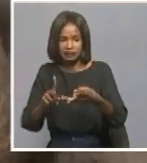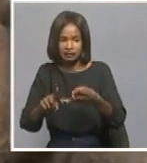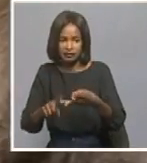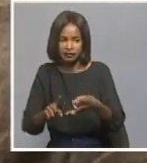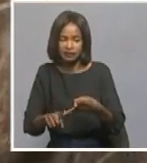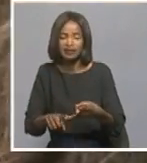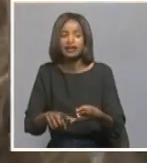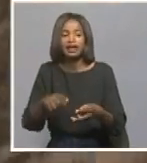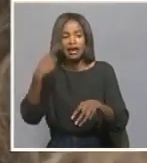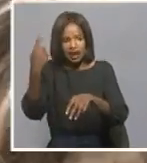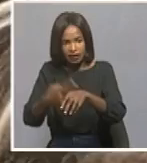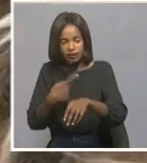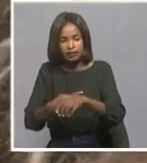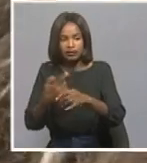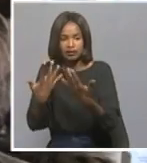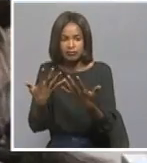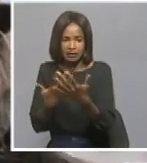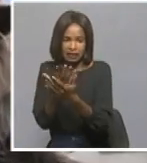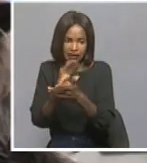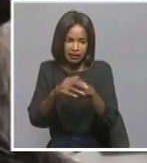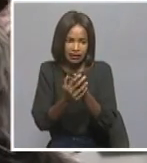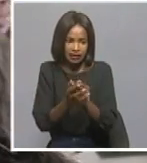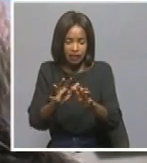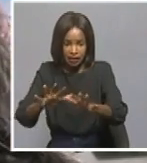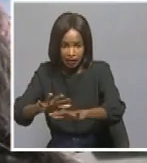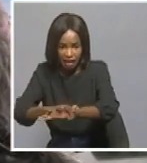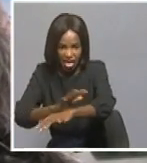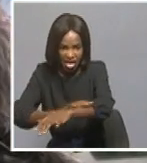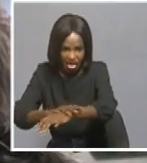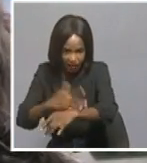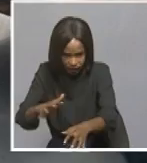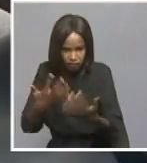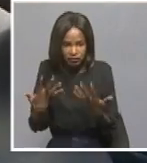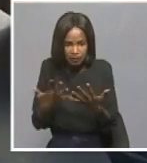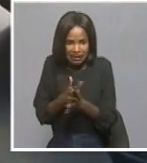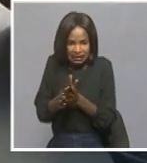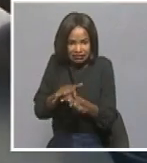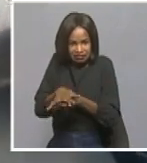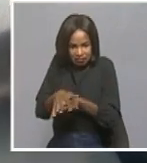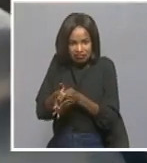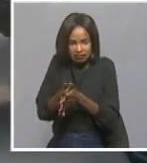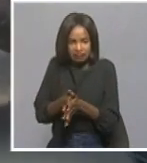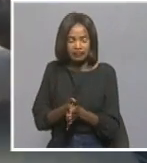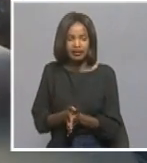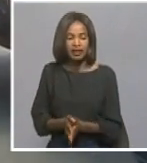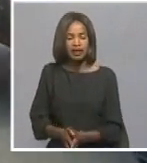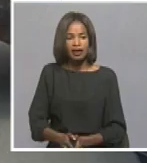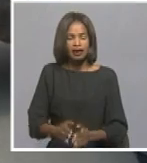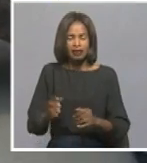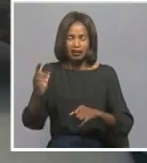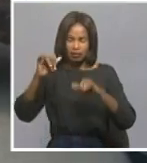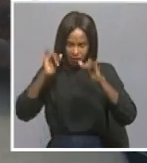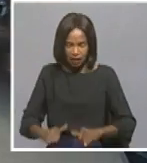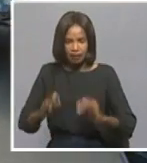fleas, and constantly washing hands after handling a pet. The current lockdown will also allow